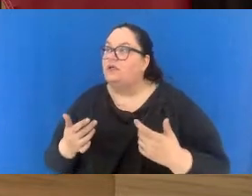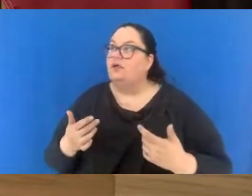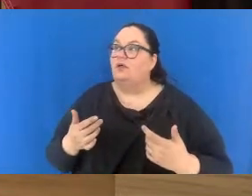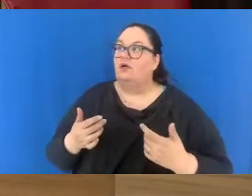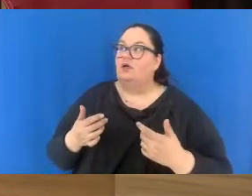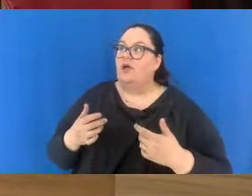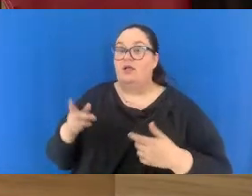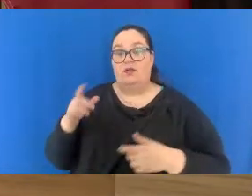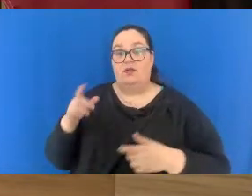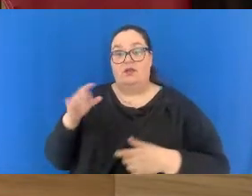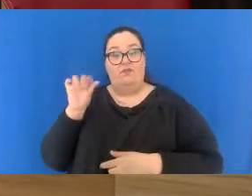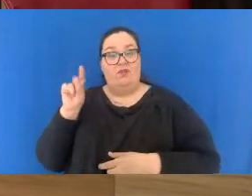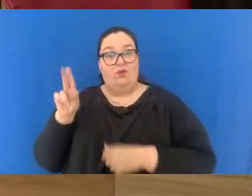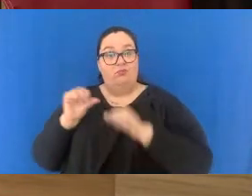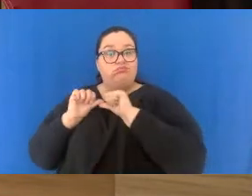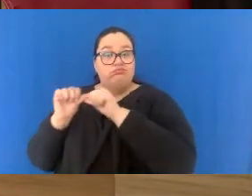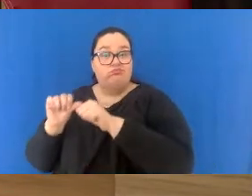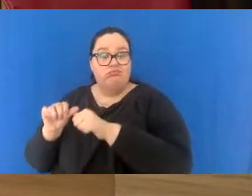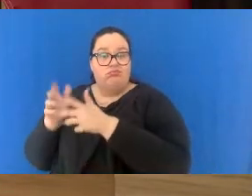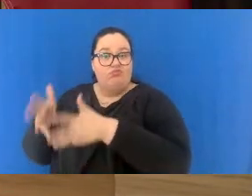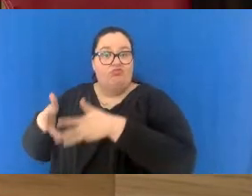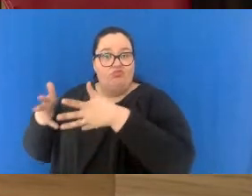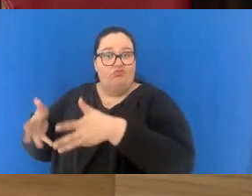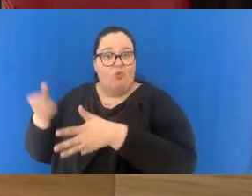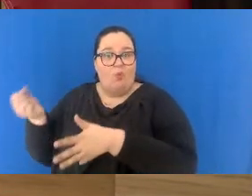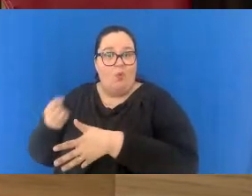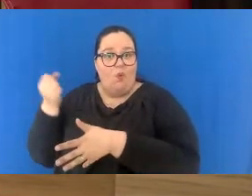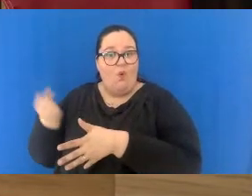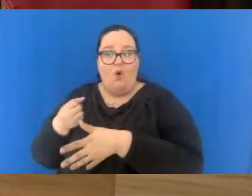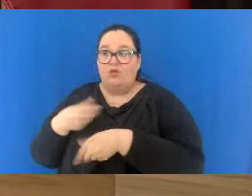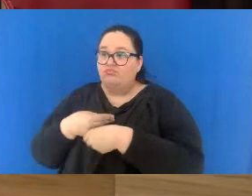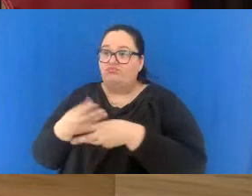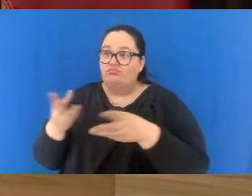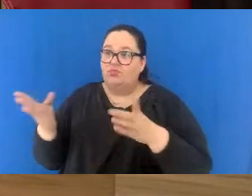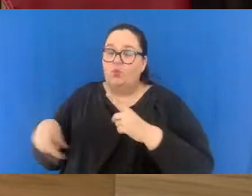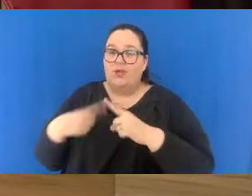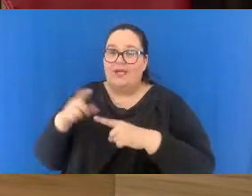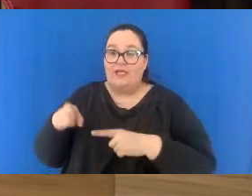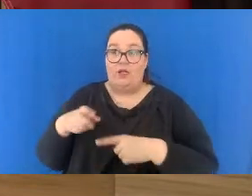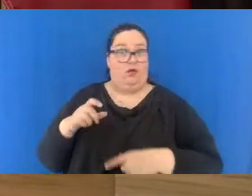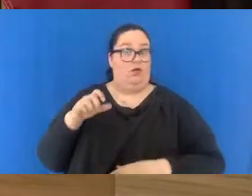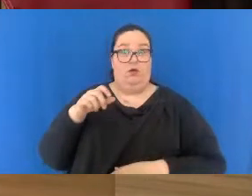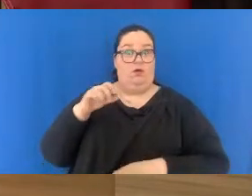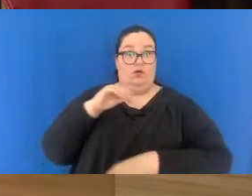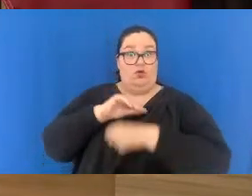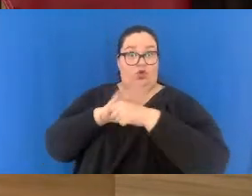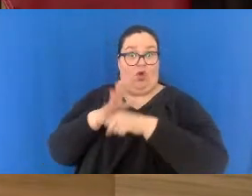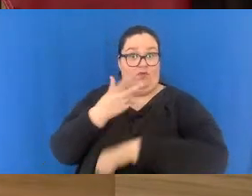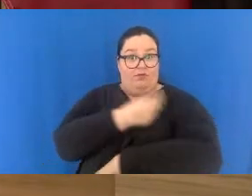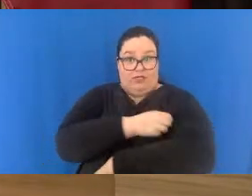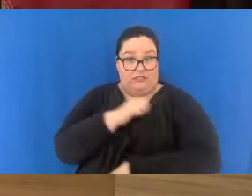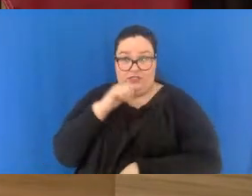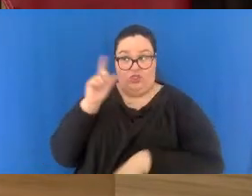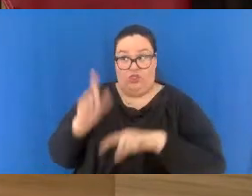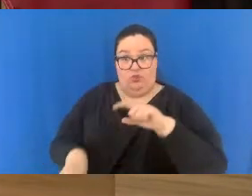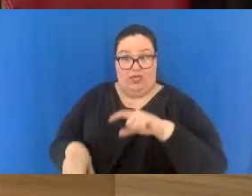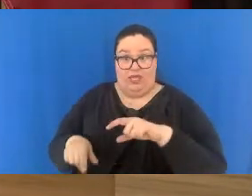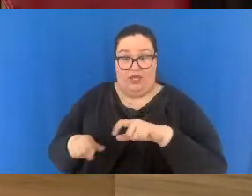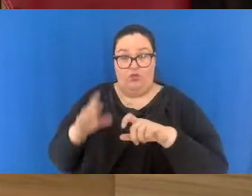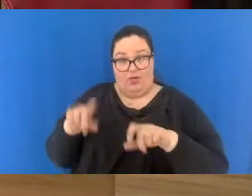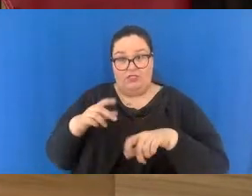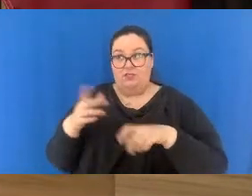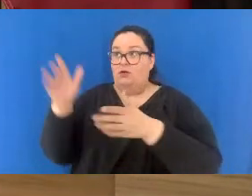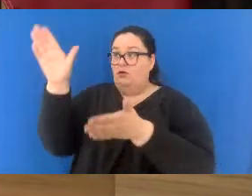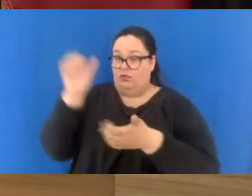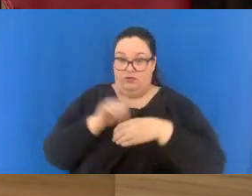longer periods of time and we can hold on to them and dole them out as need be. We don't have that kind of control in this particular vaccine rollout